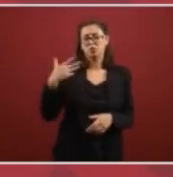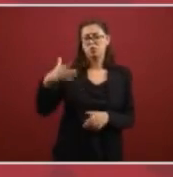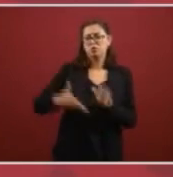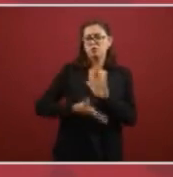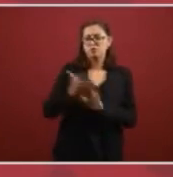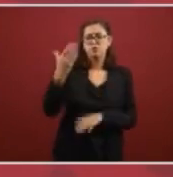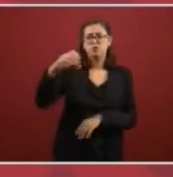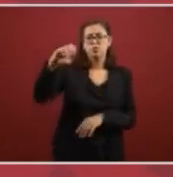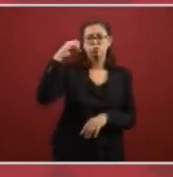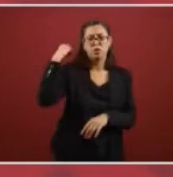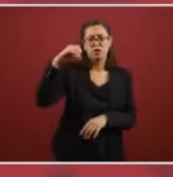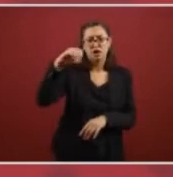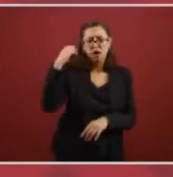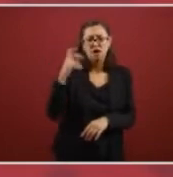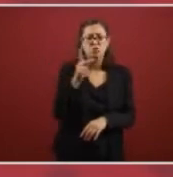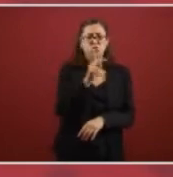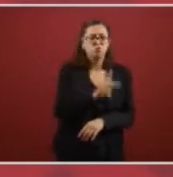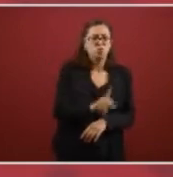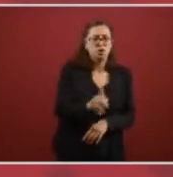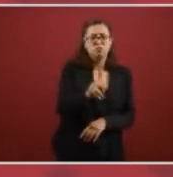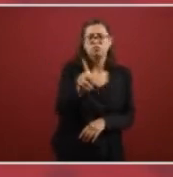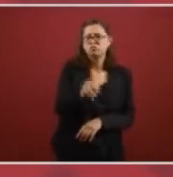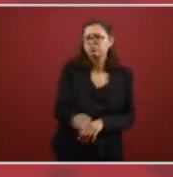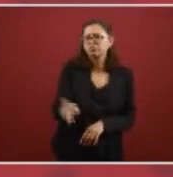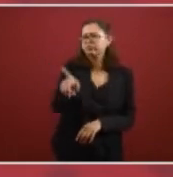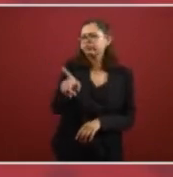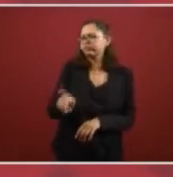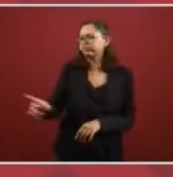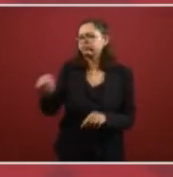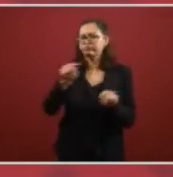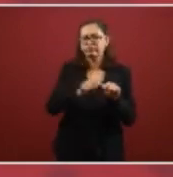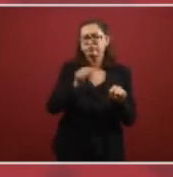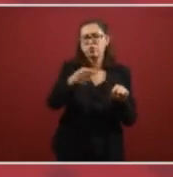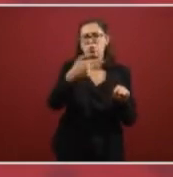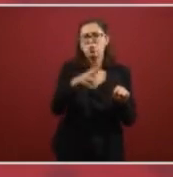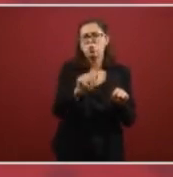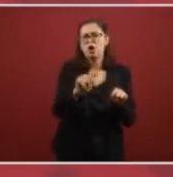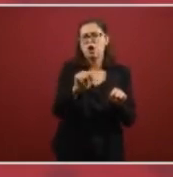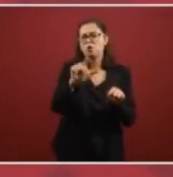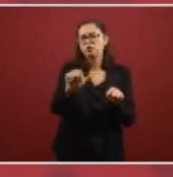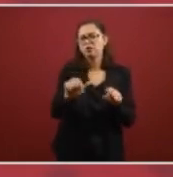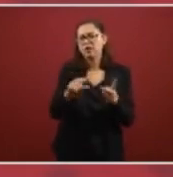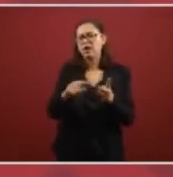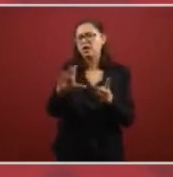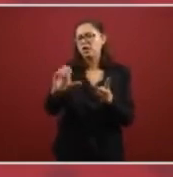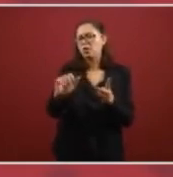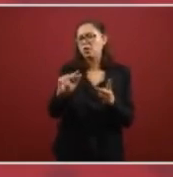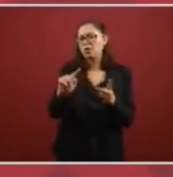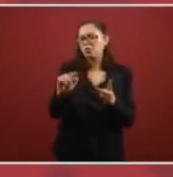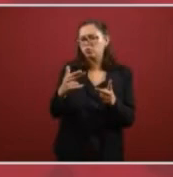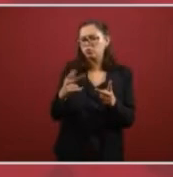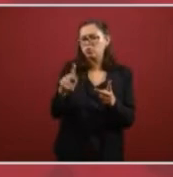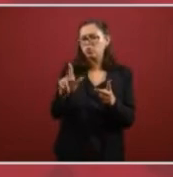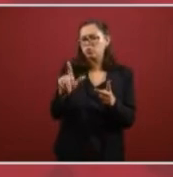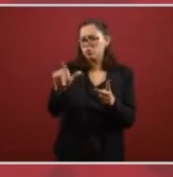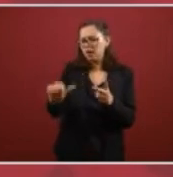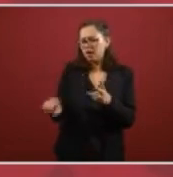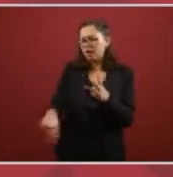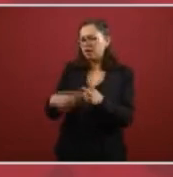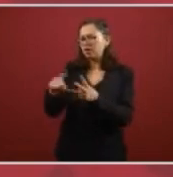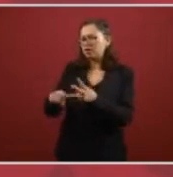Guautla, Temialta, and one, oh my goodness, the names he says are hard.